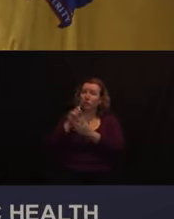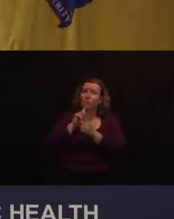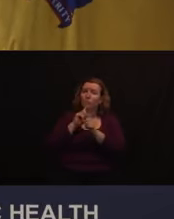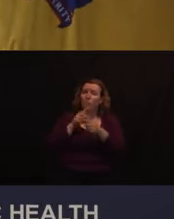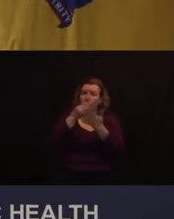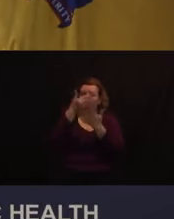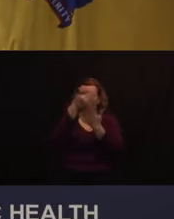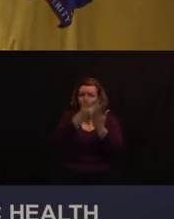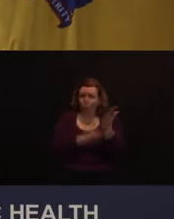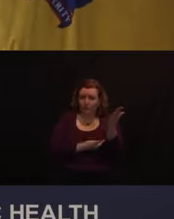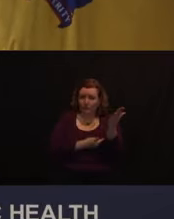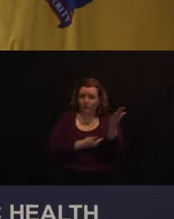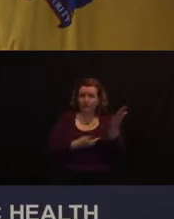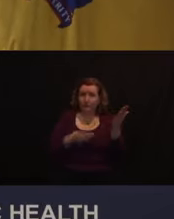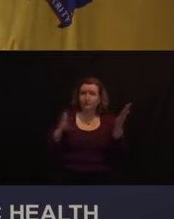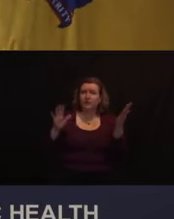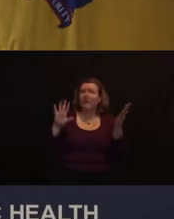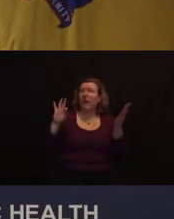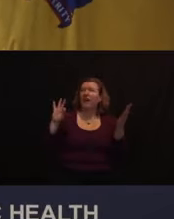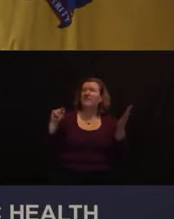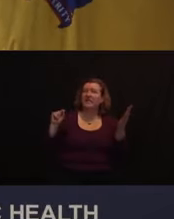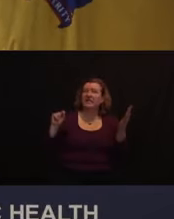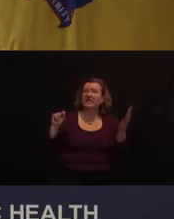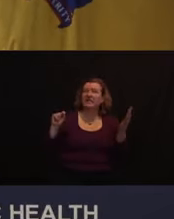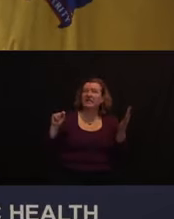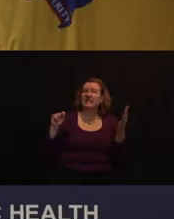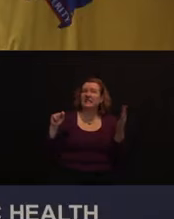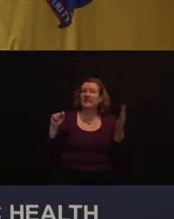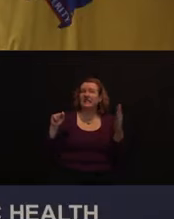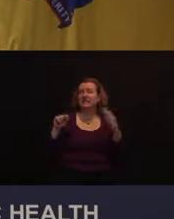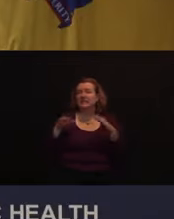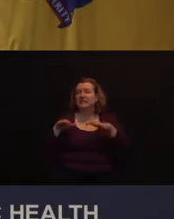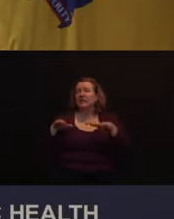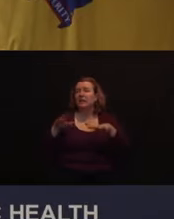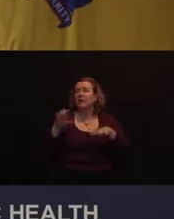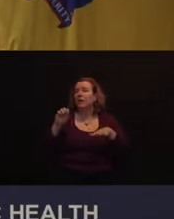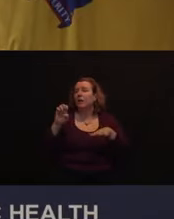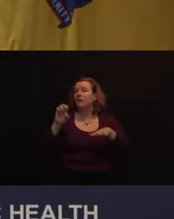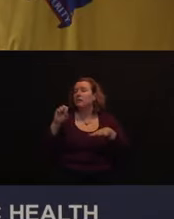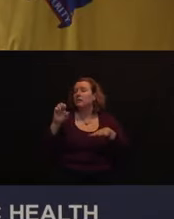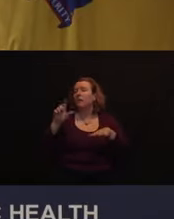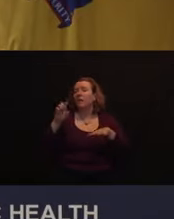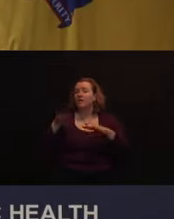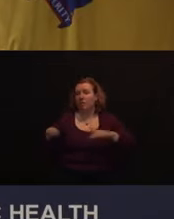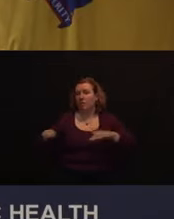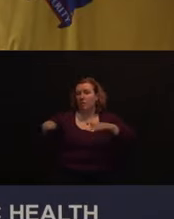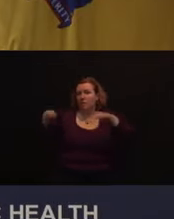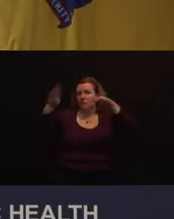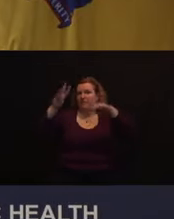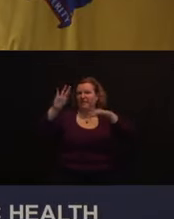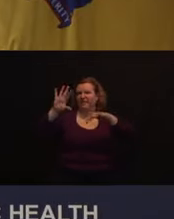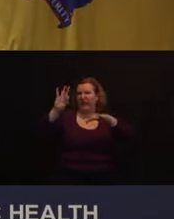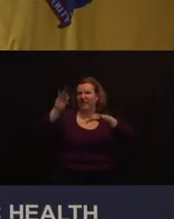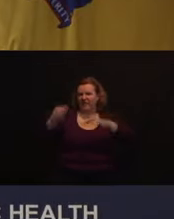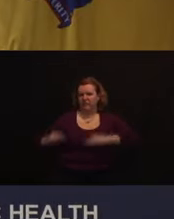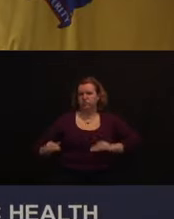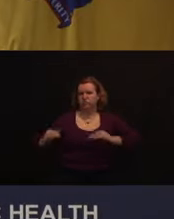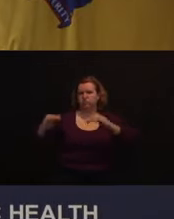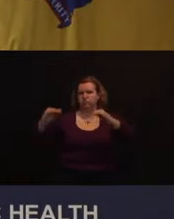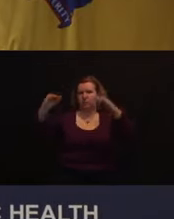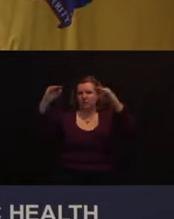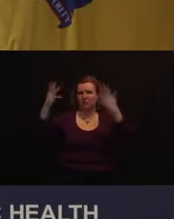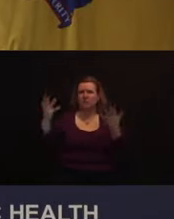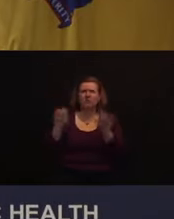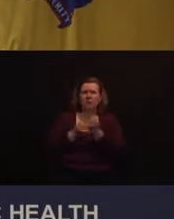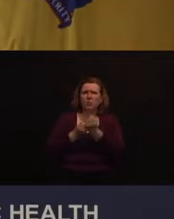of sea level rise by the year 2100 and would put half the state in a flood zone. Are you aware of this, and do you support this move by